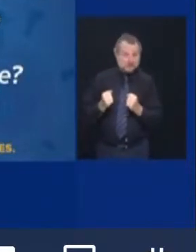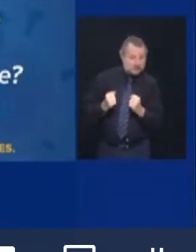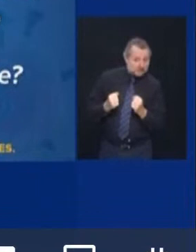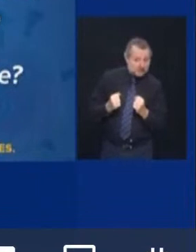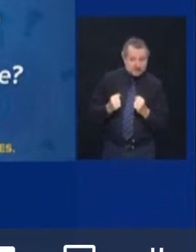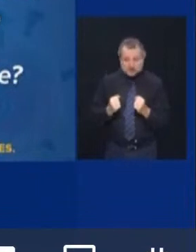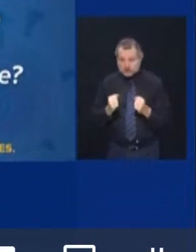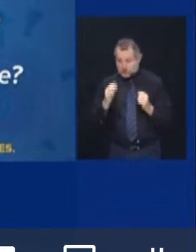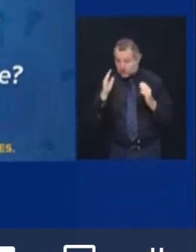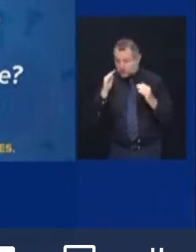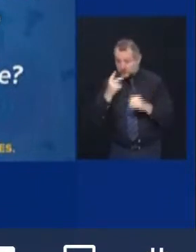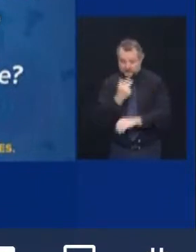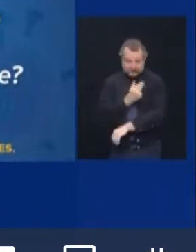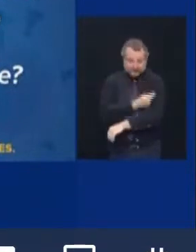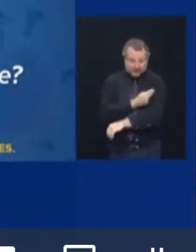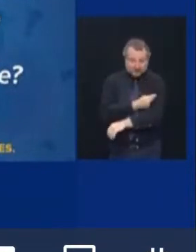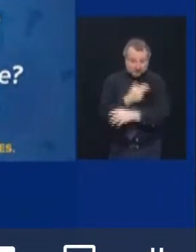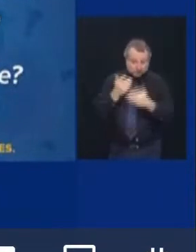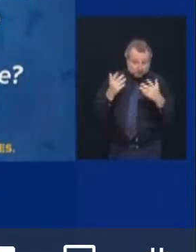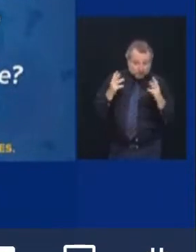vaccine. Hopefully,